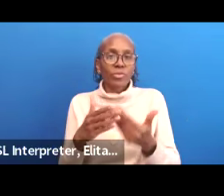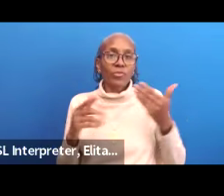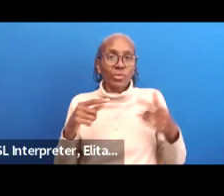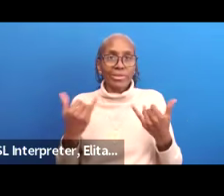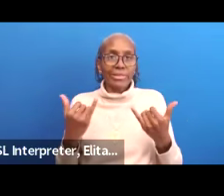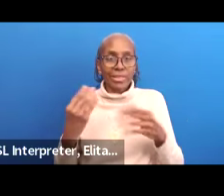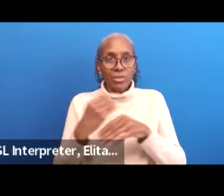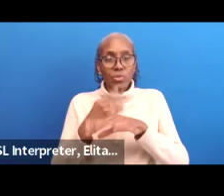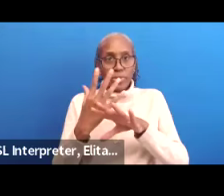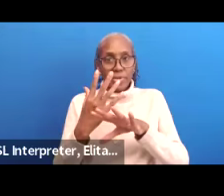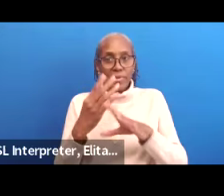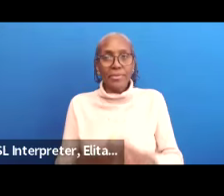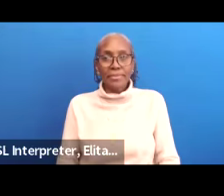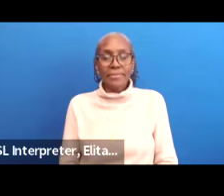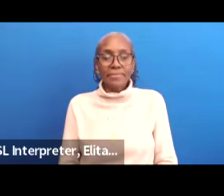webinar.